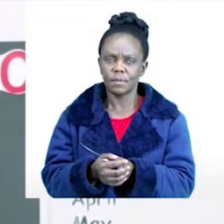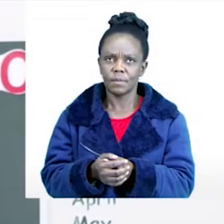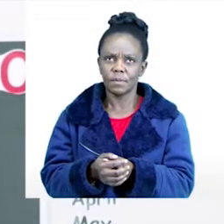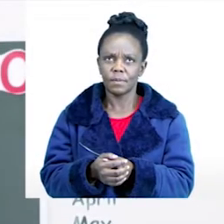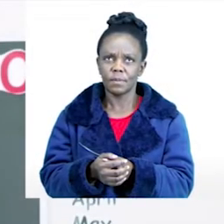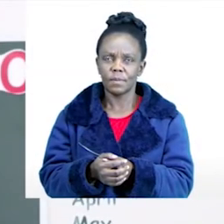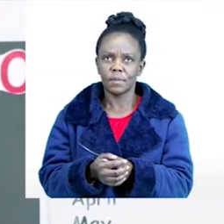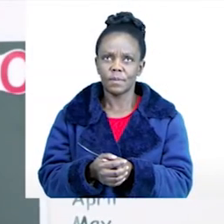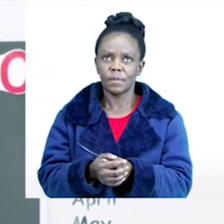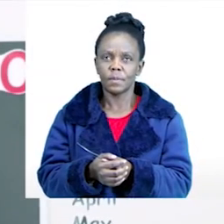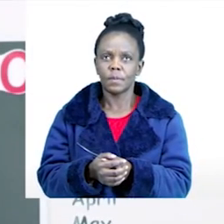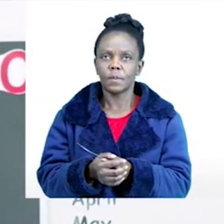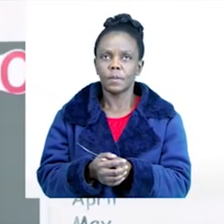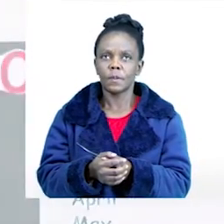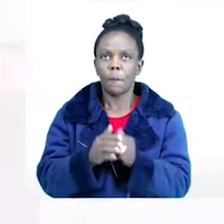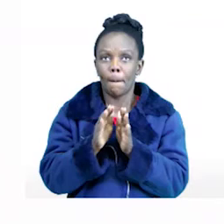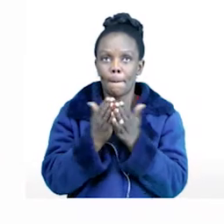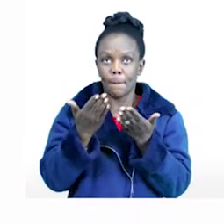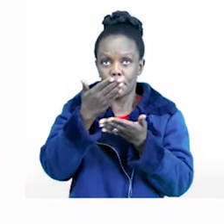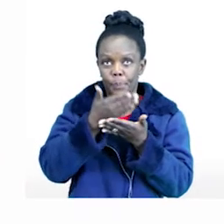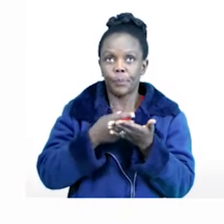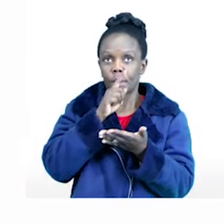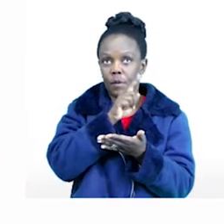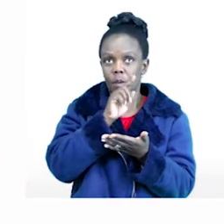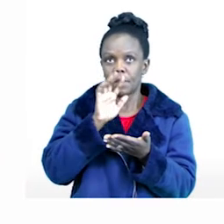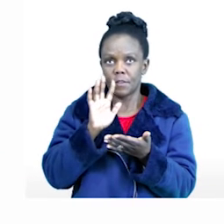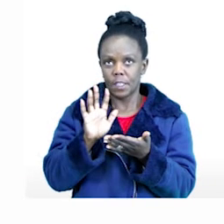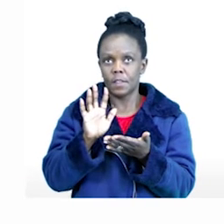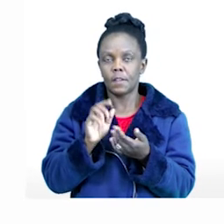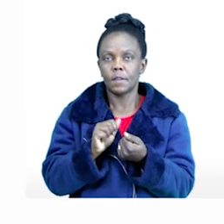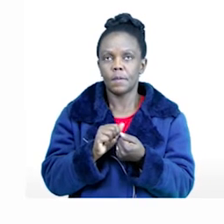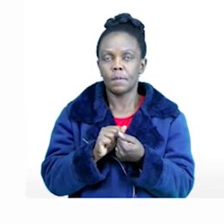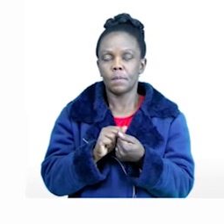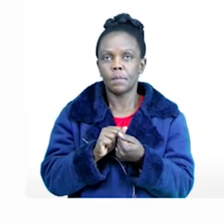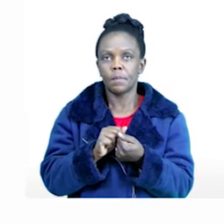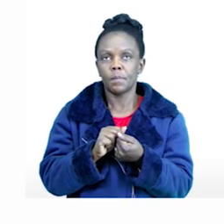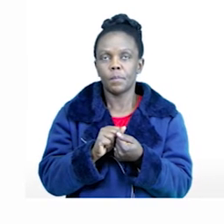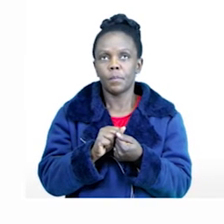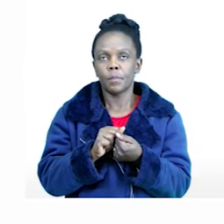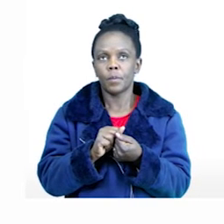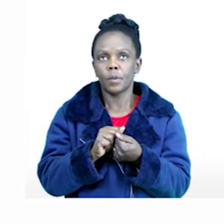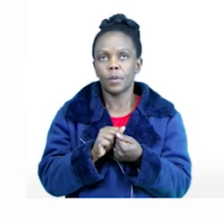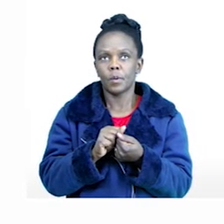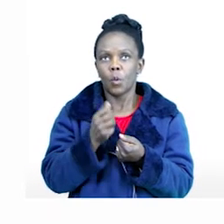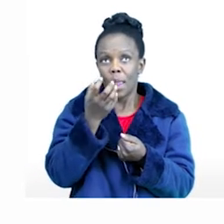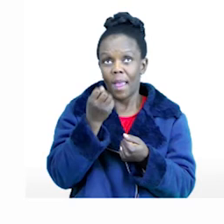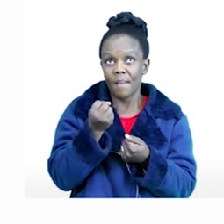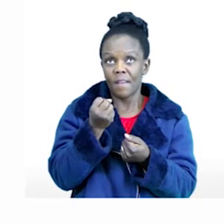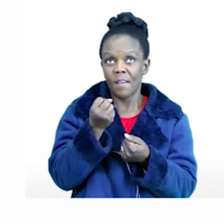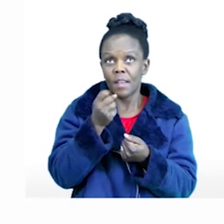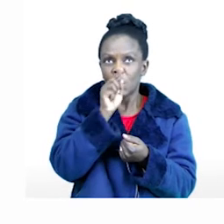Let's do our first exercise on page 15. On page 15, it looks like we have some dots that need